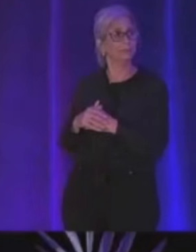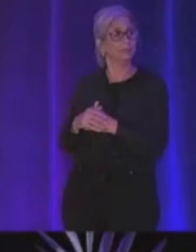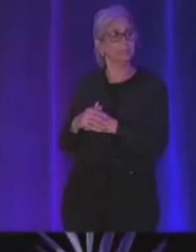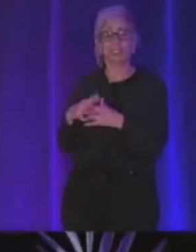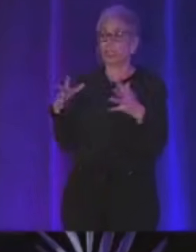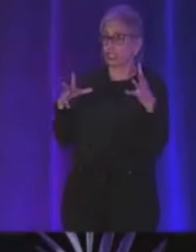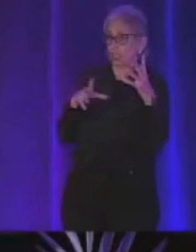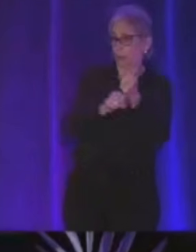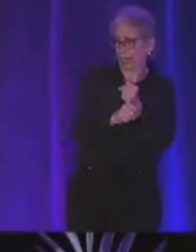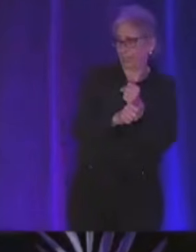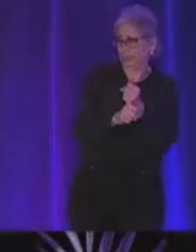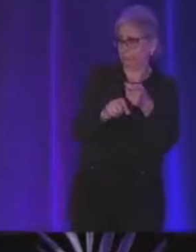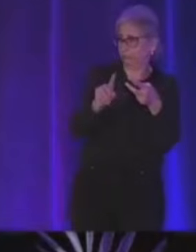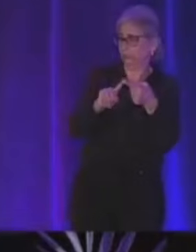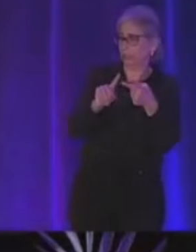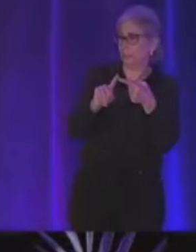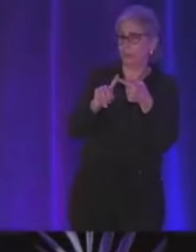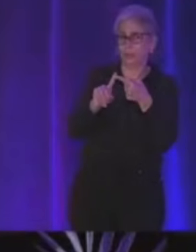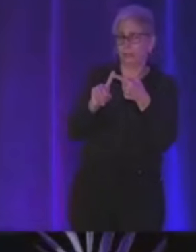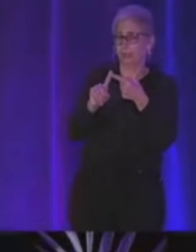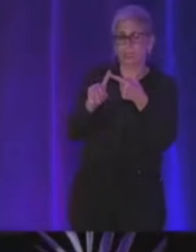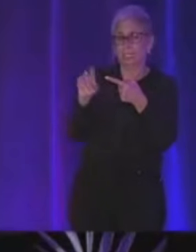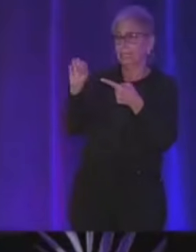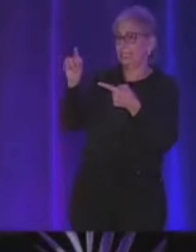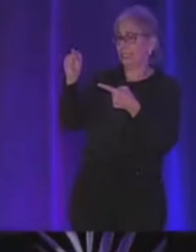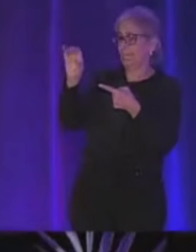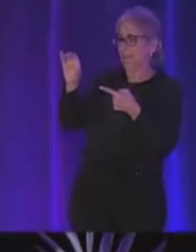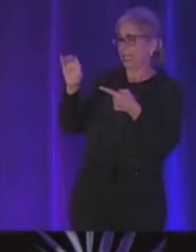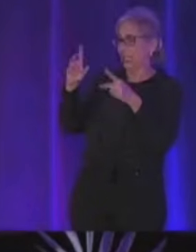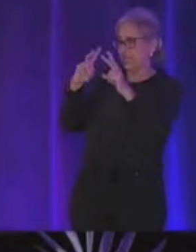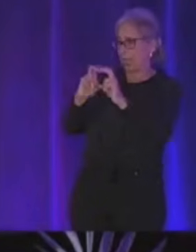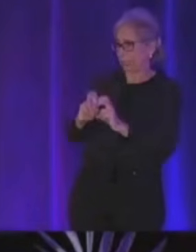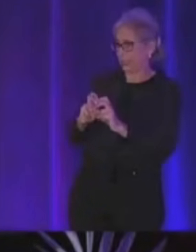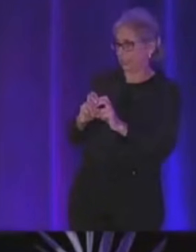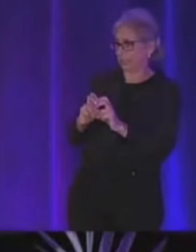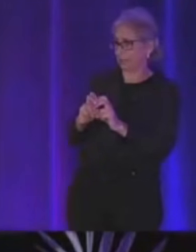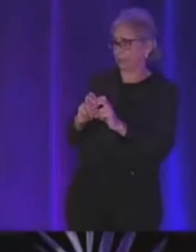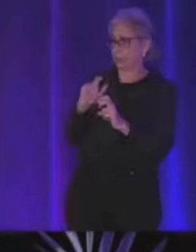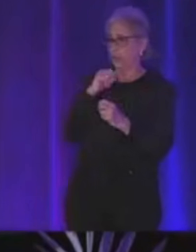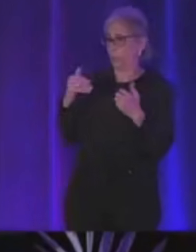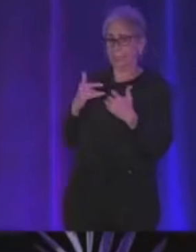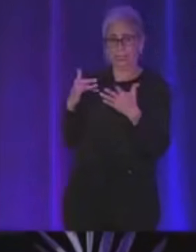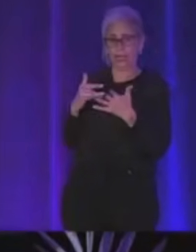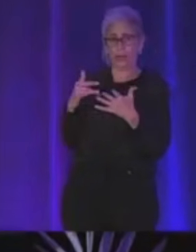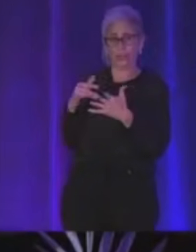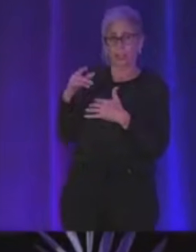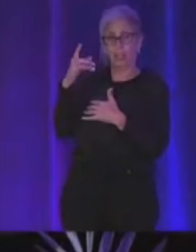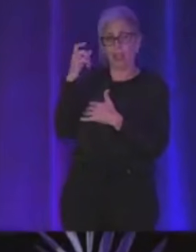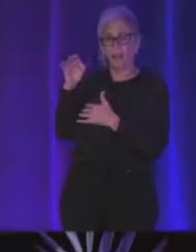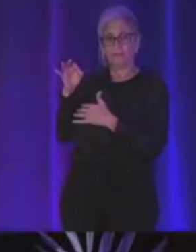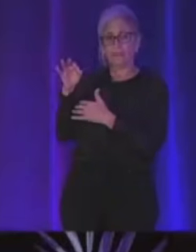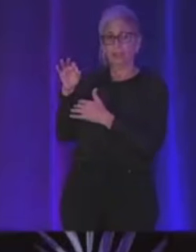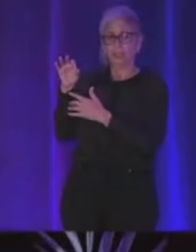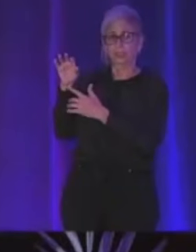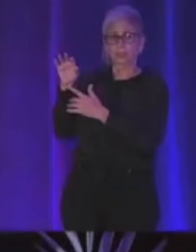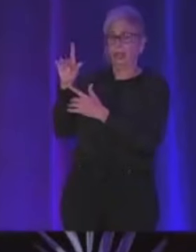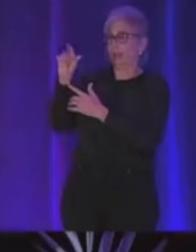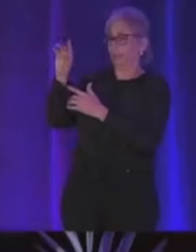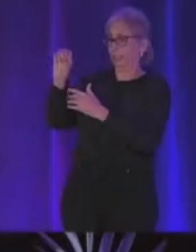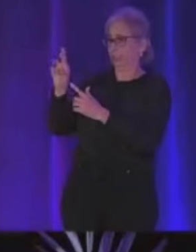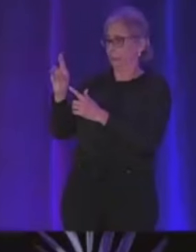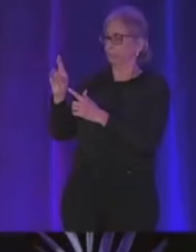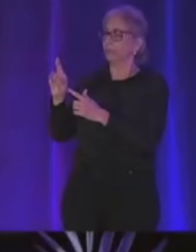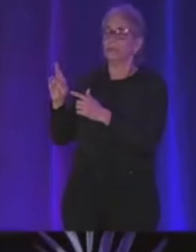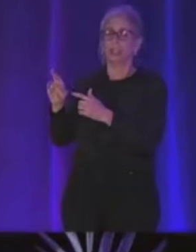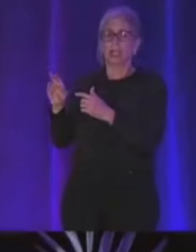recap. We talked about static analysis. Don't FUD it up. Don't fear the linter. So proud of that one. We talked about what a formatter is. It just